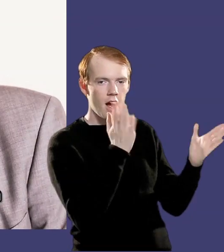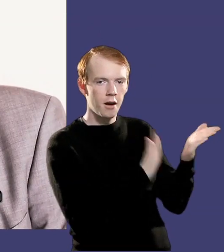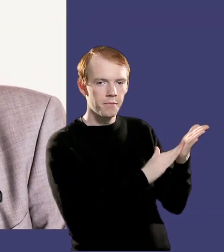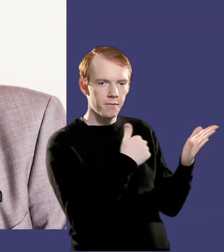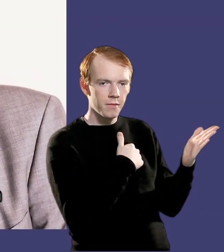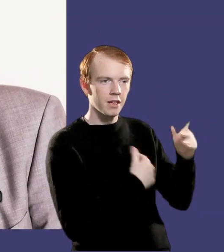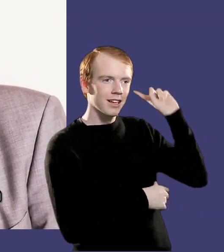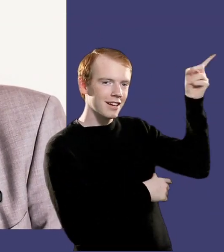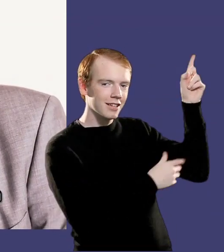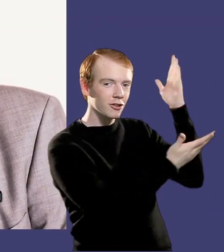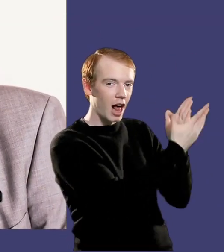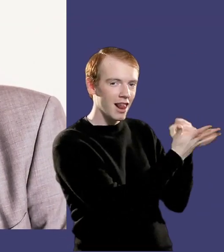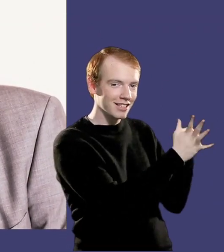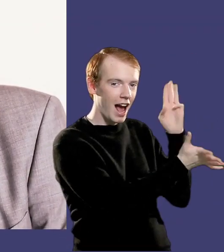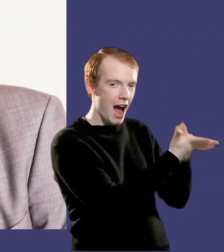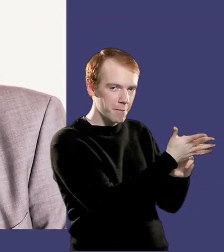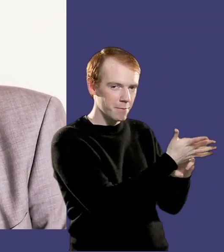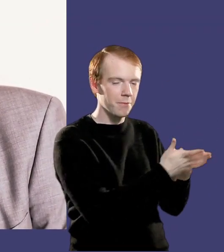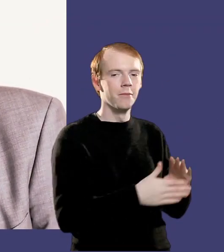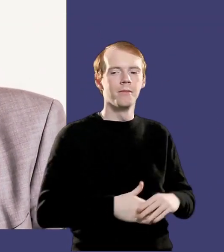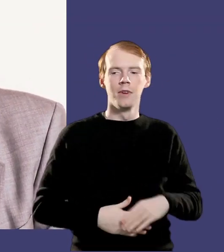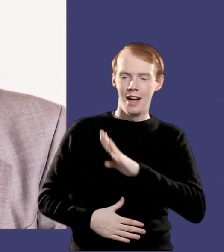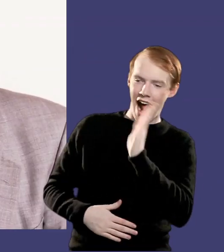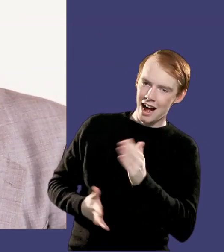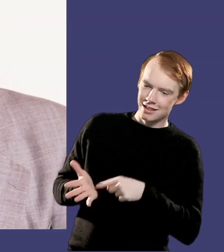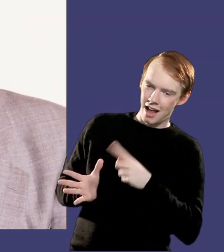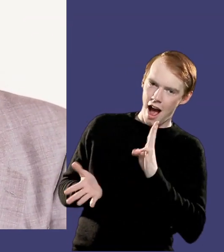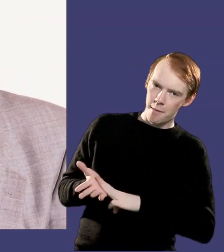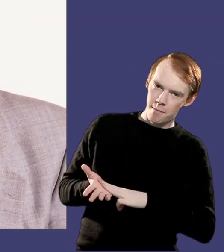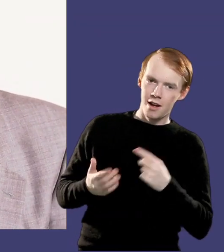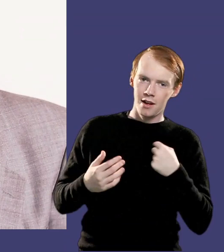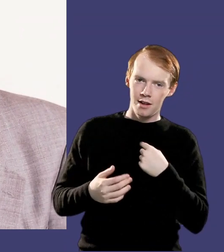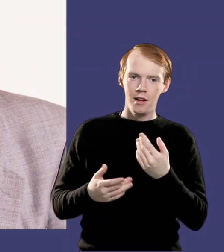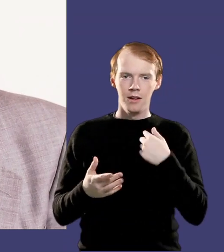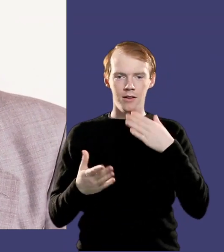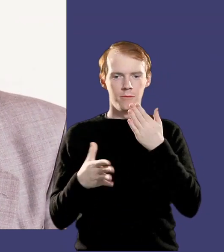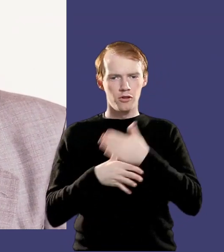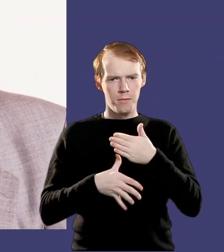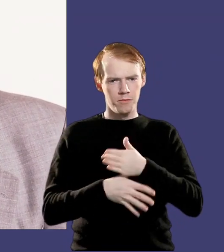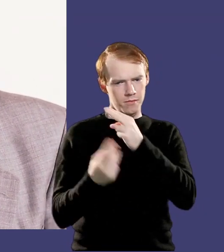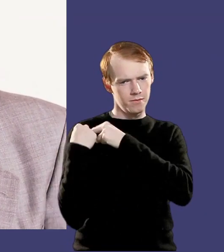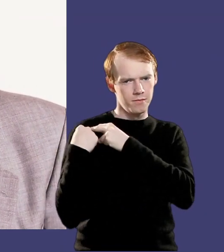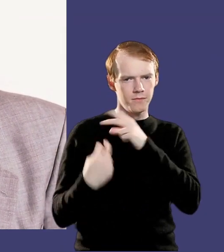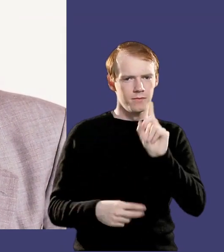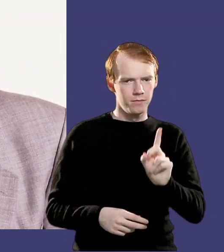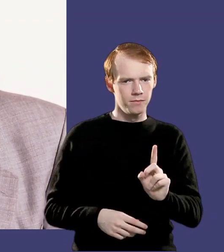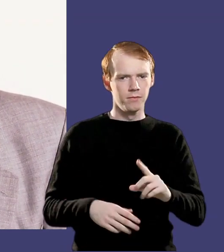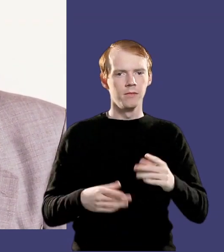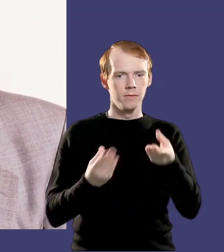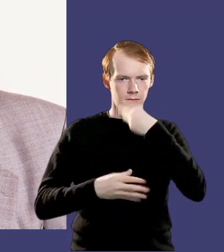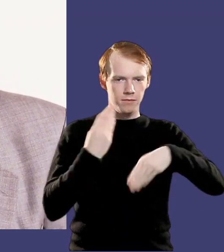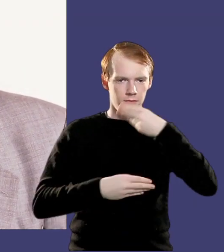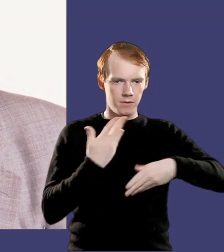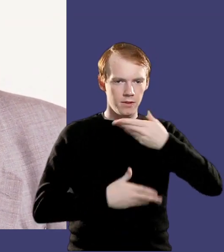I'm Cartoon Tam, and he's Real Tam. Hi, Tam. My job is to listen to the views of children and young